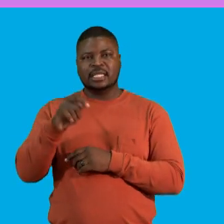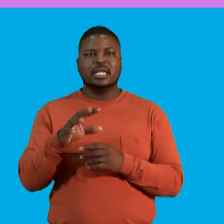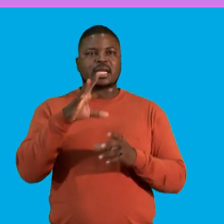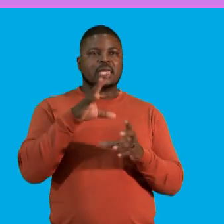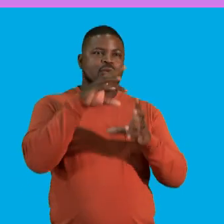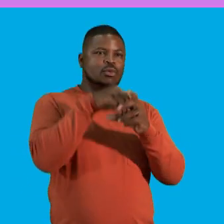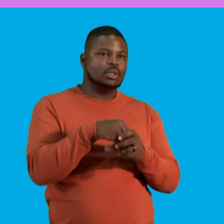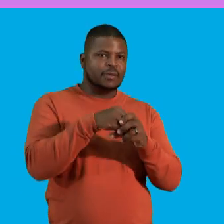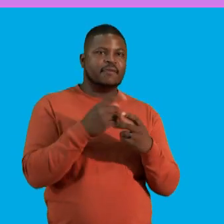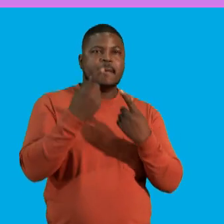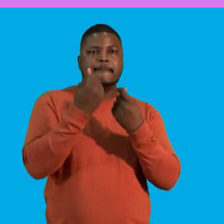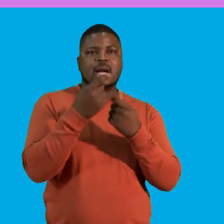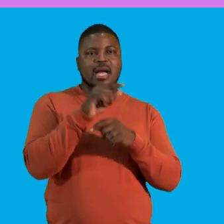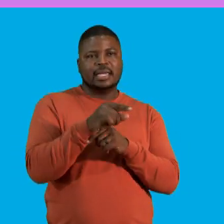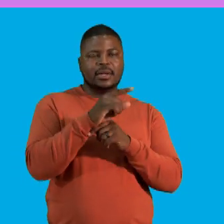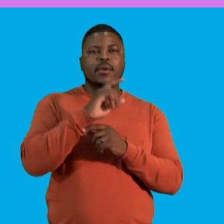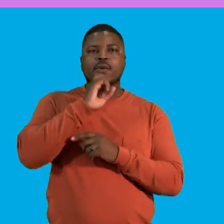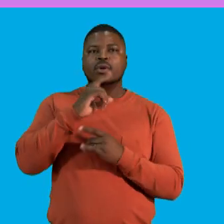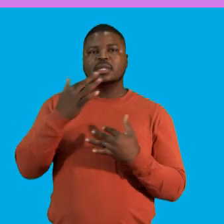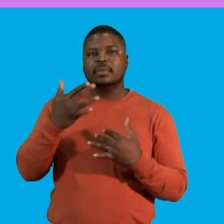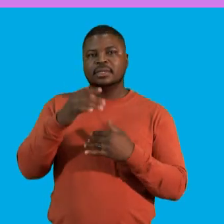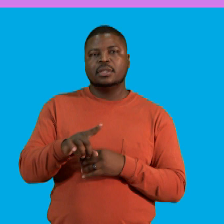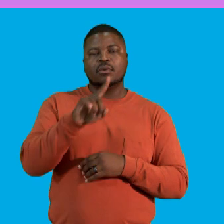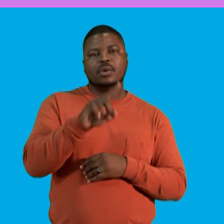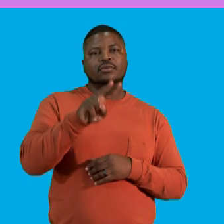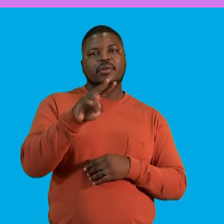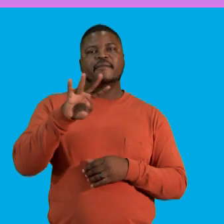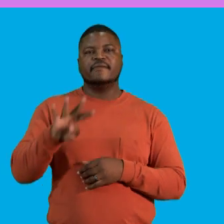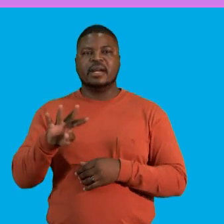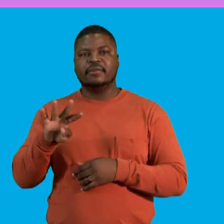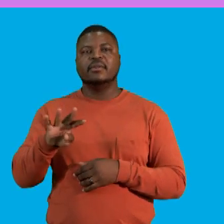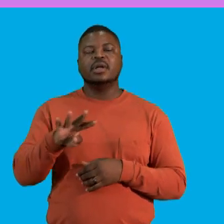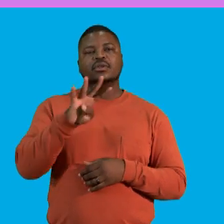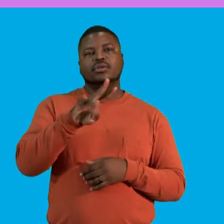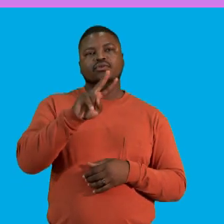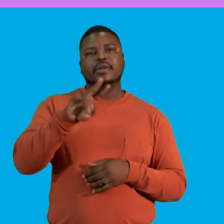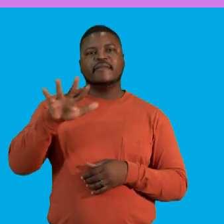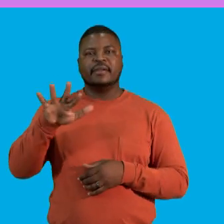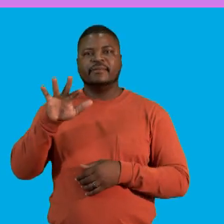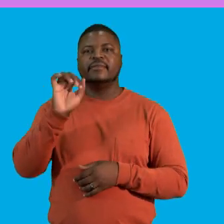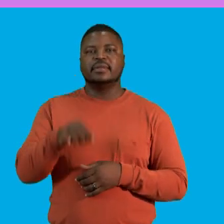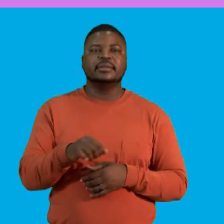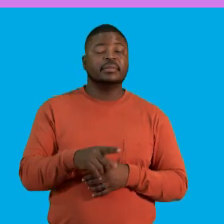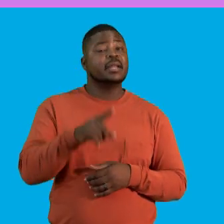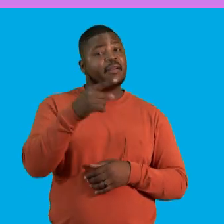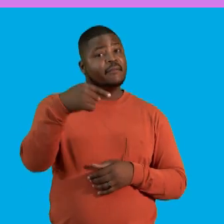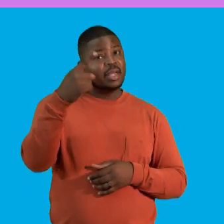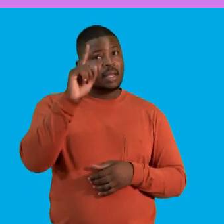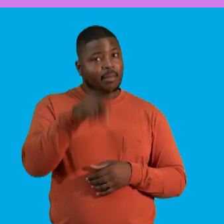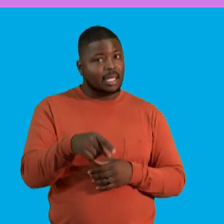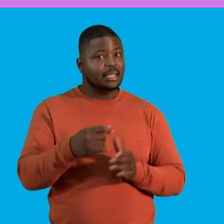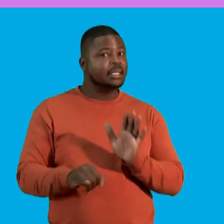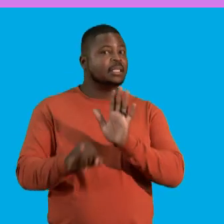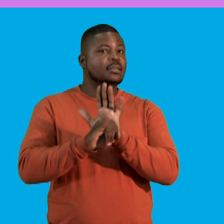inclusive cost for using 125 kilowatts. The first step to solving this question is, firstly, you must